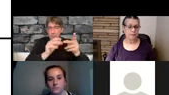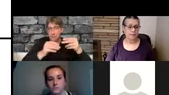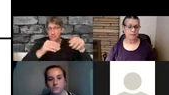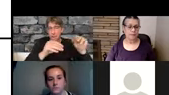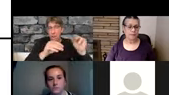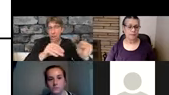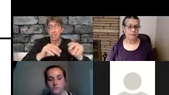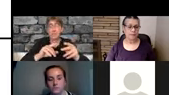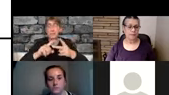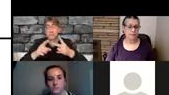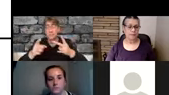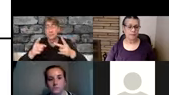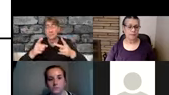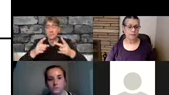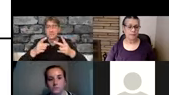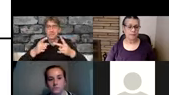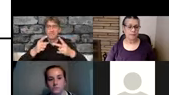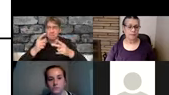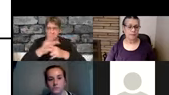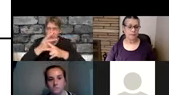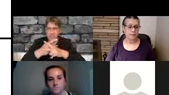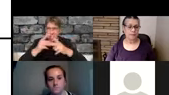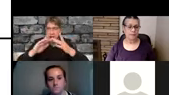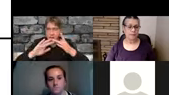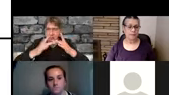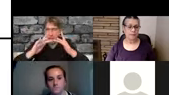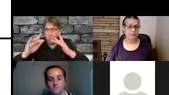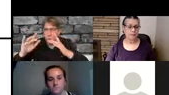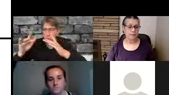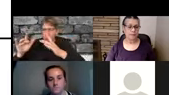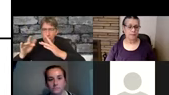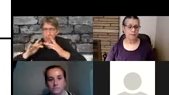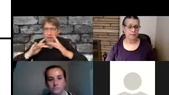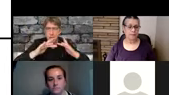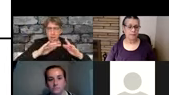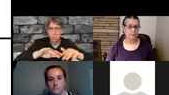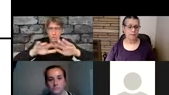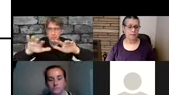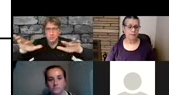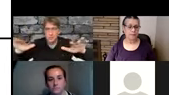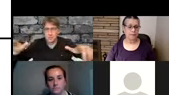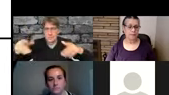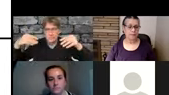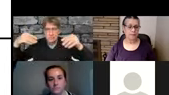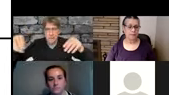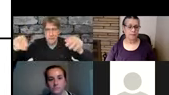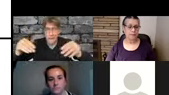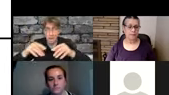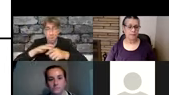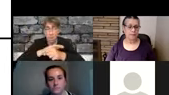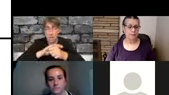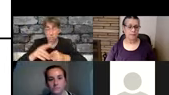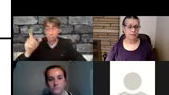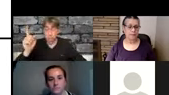sales location and make sure that it is working for our riders and for our community. Did we get it right? Should we be doing anything